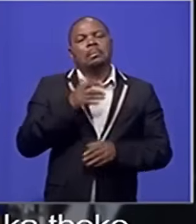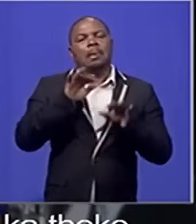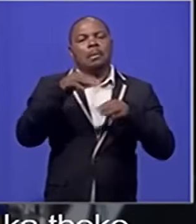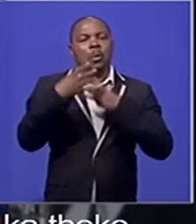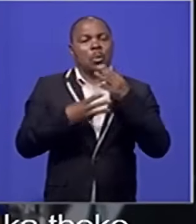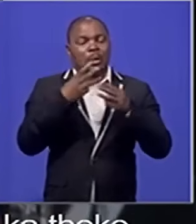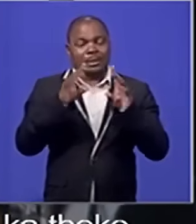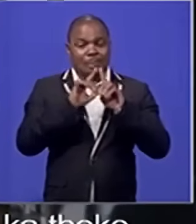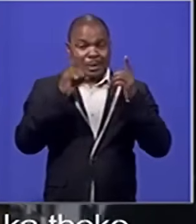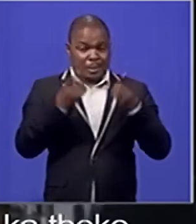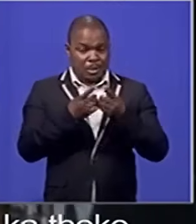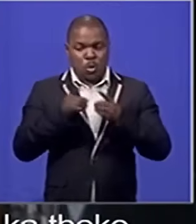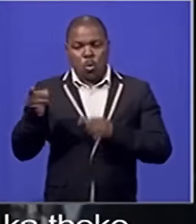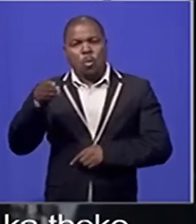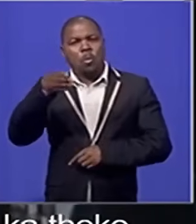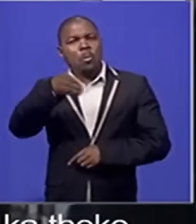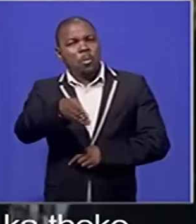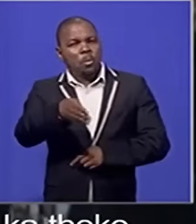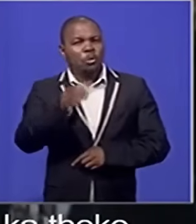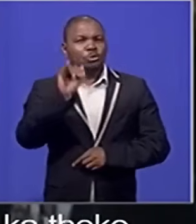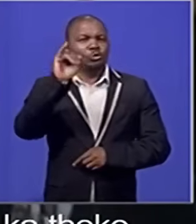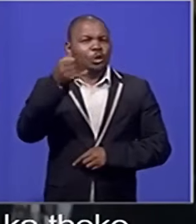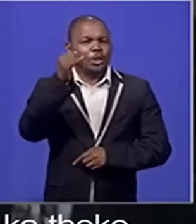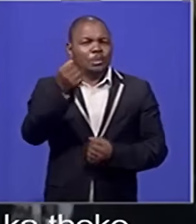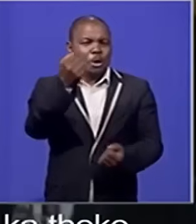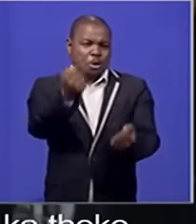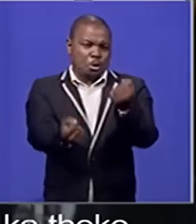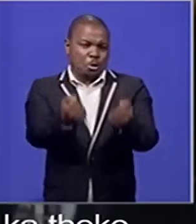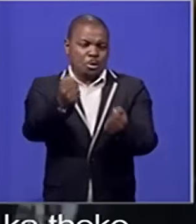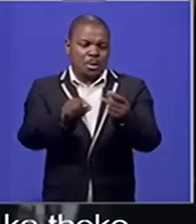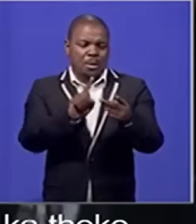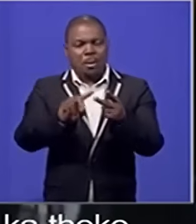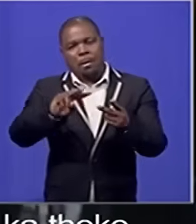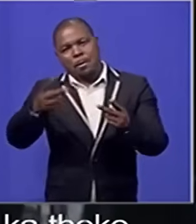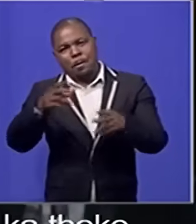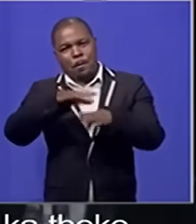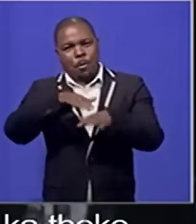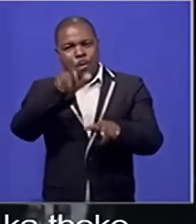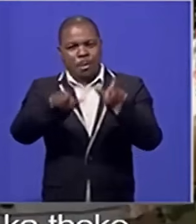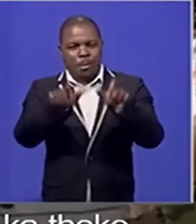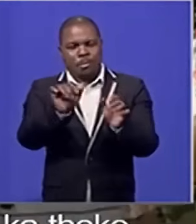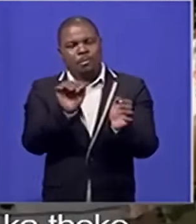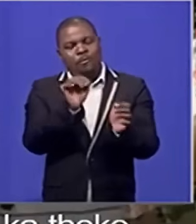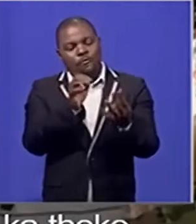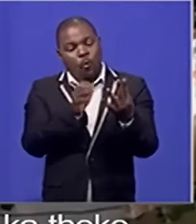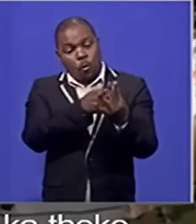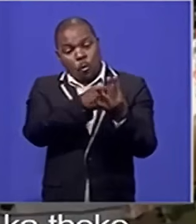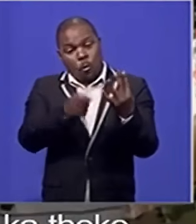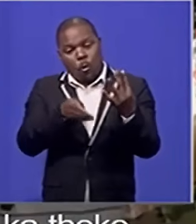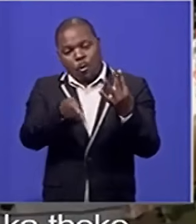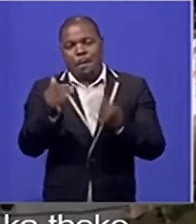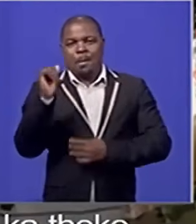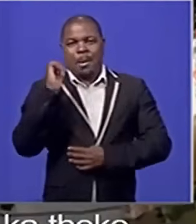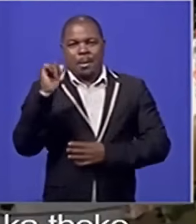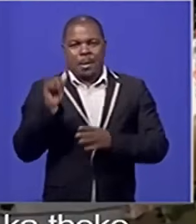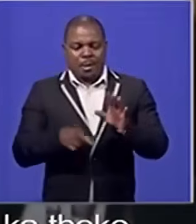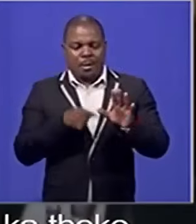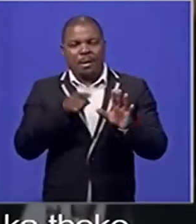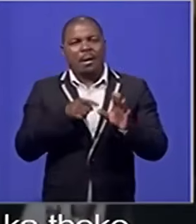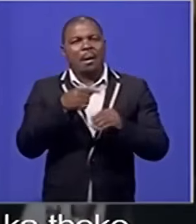kgorotsheko ya magistrata wa Palm Ridge ka Johannesburg go tee le balatofatšwa mmogo naye ba bane maabane le molato